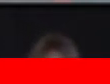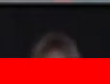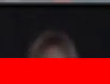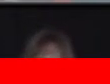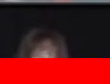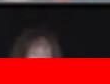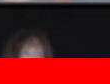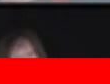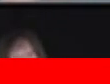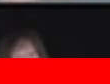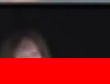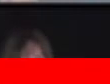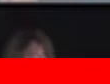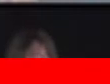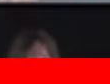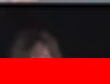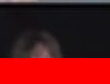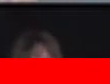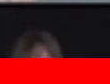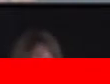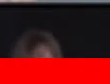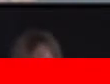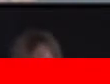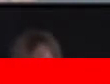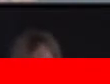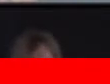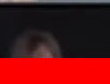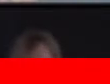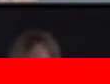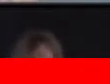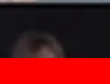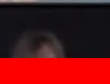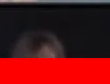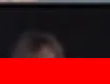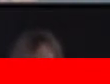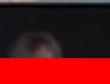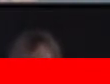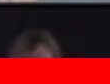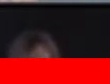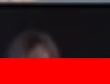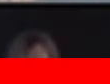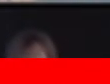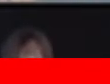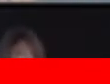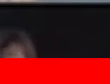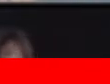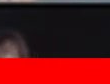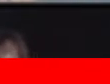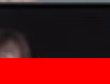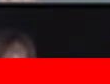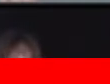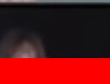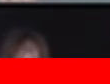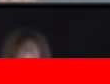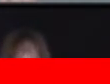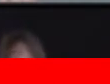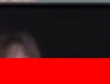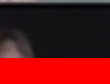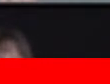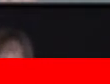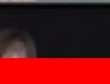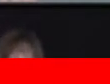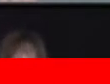last few weeks, you have been repeatedly saying that it's people having social gatherings, private parties, whooping it up,